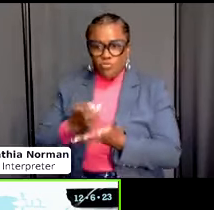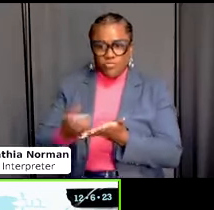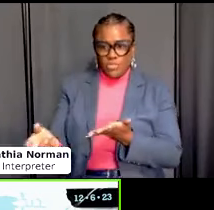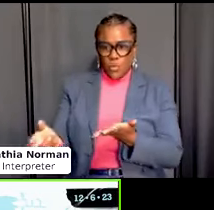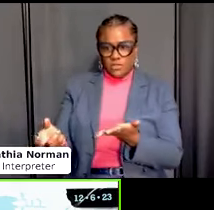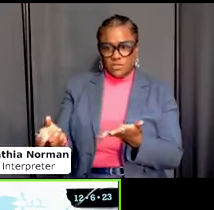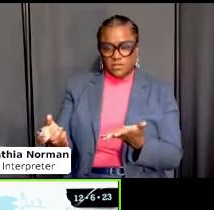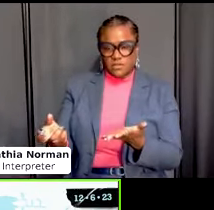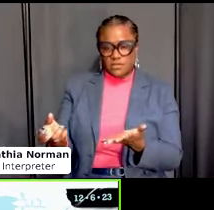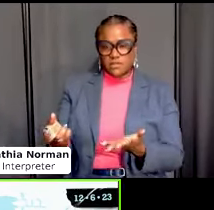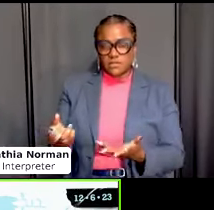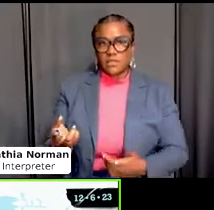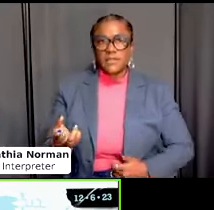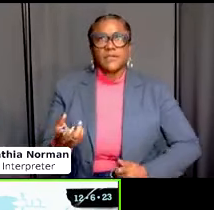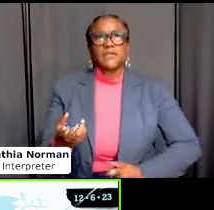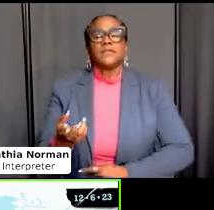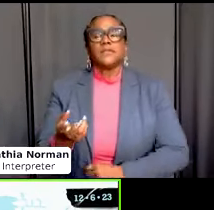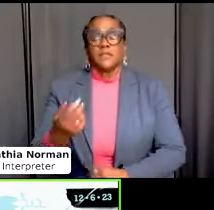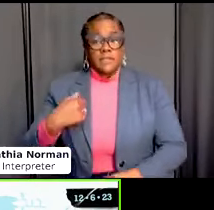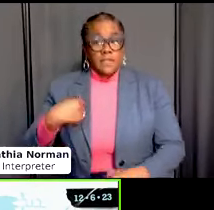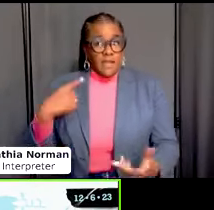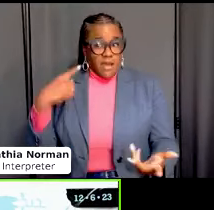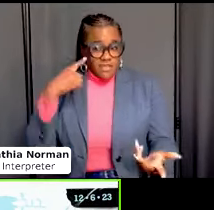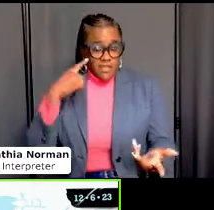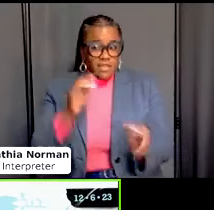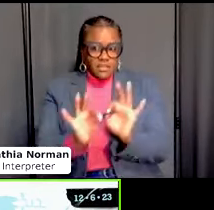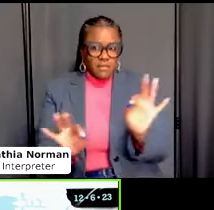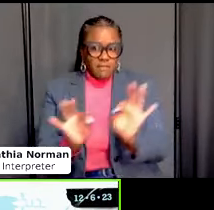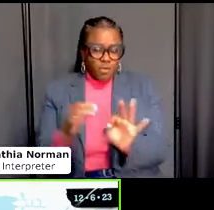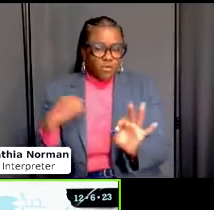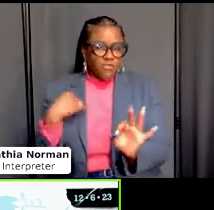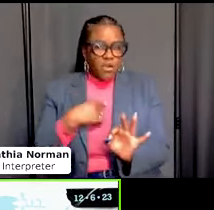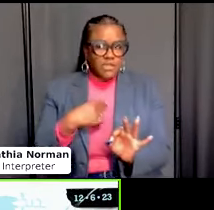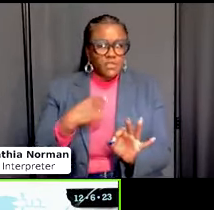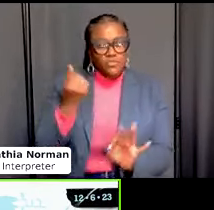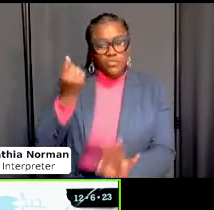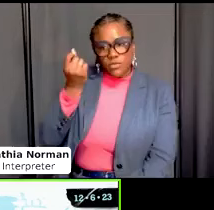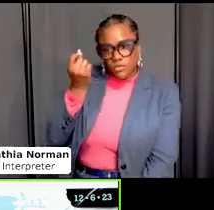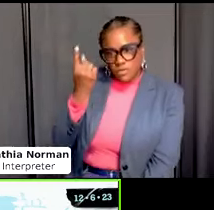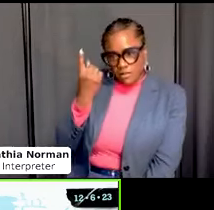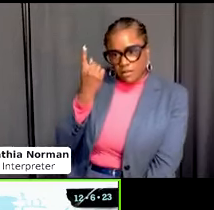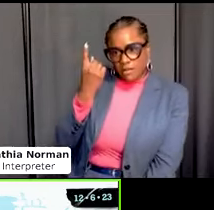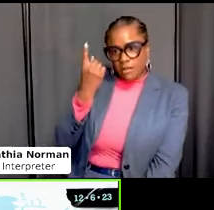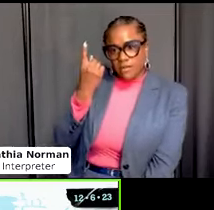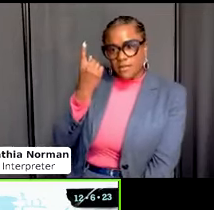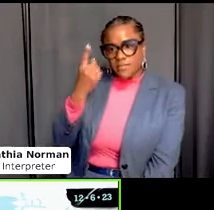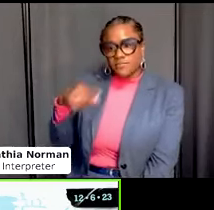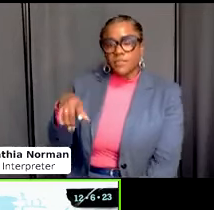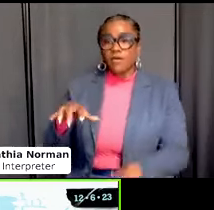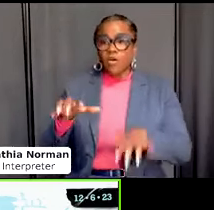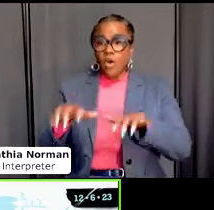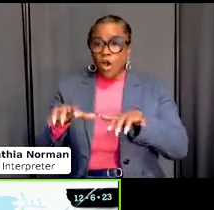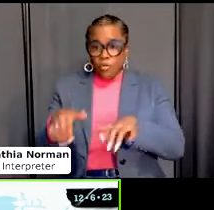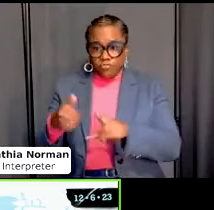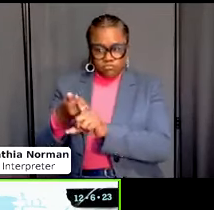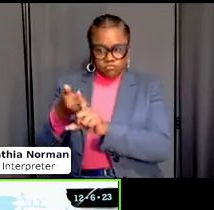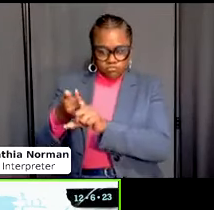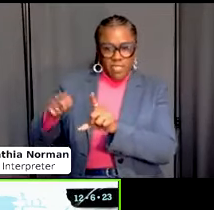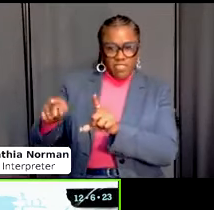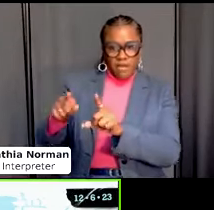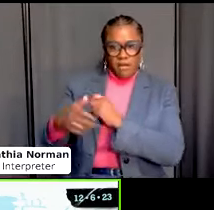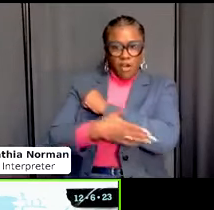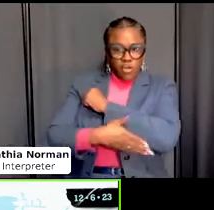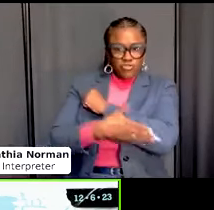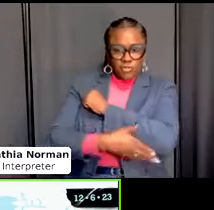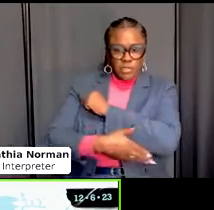resources. I think it's important for us to first understand that the Congo as a country and the colonial borders,